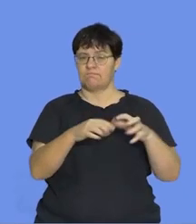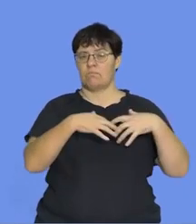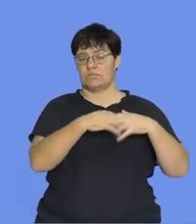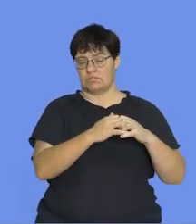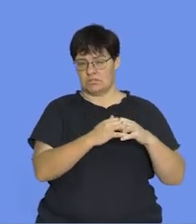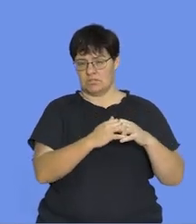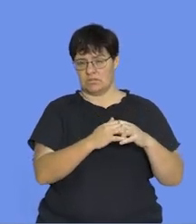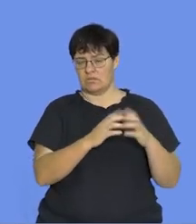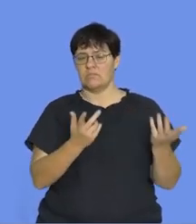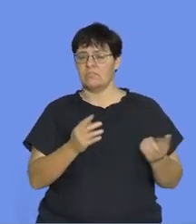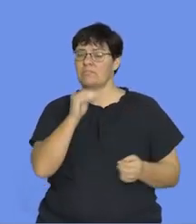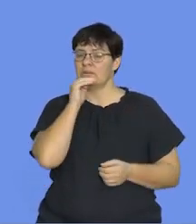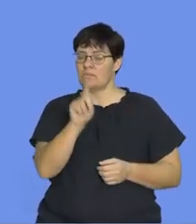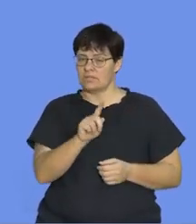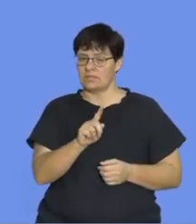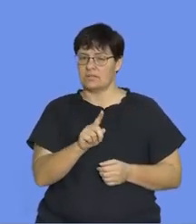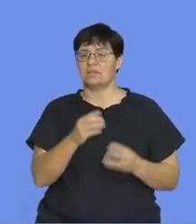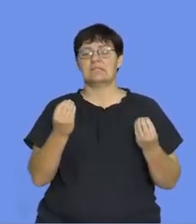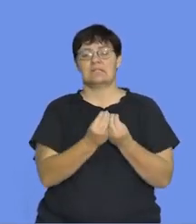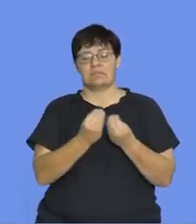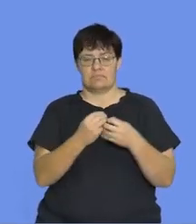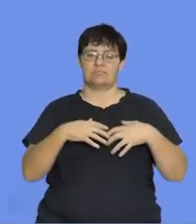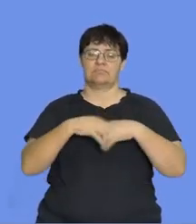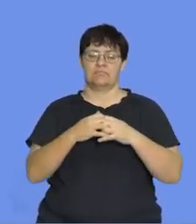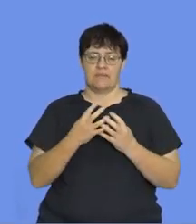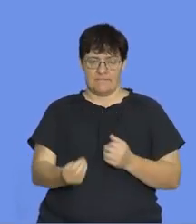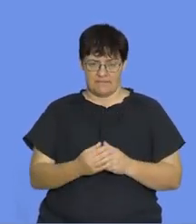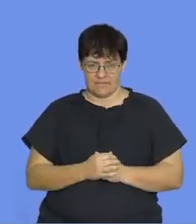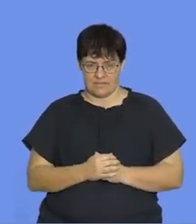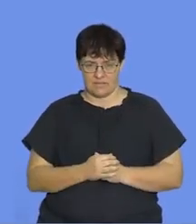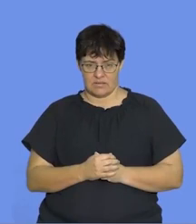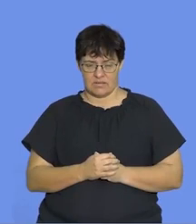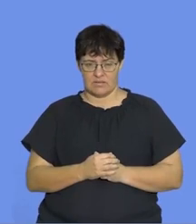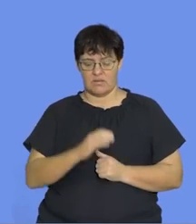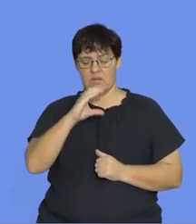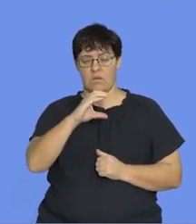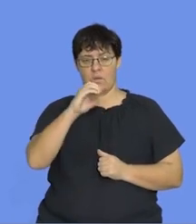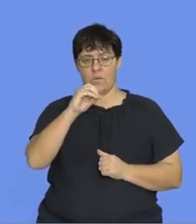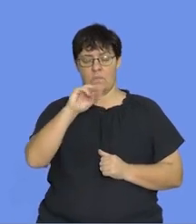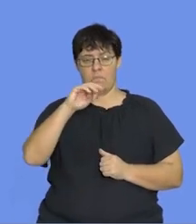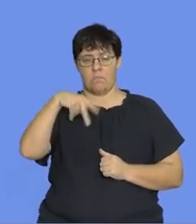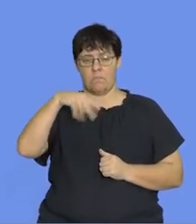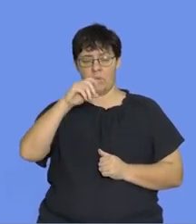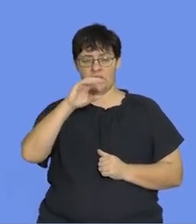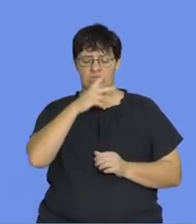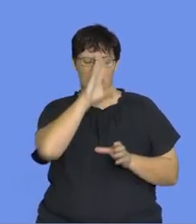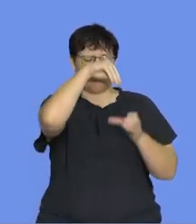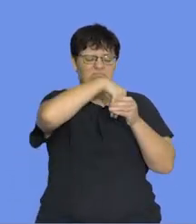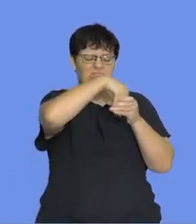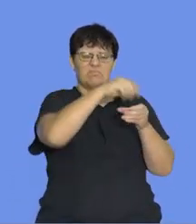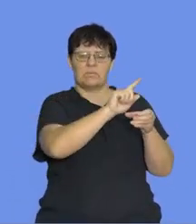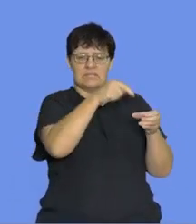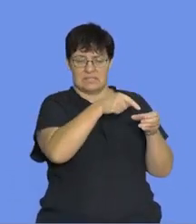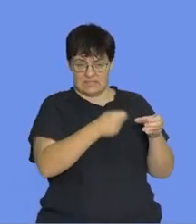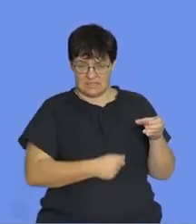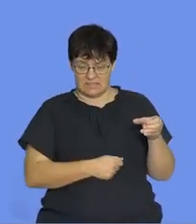refers, to the particles of which a substance is made up of. Now, if we talk about composition of a pure substance, usually